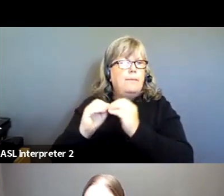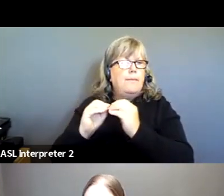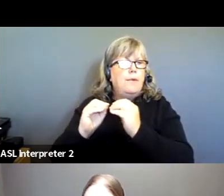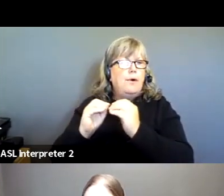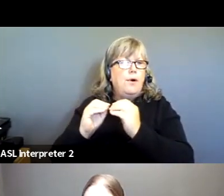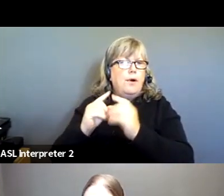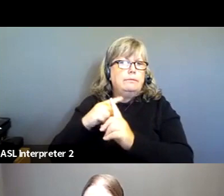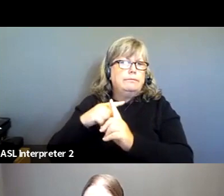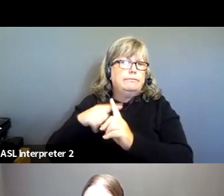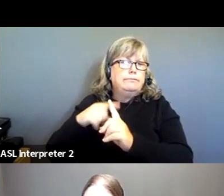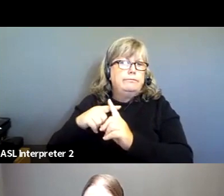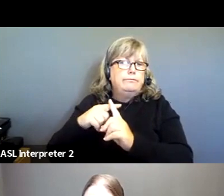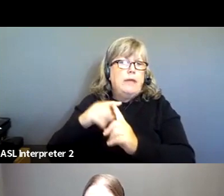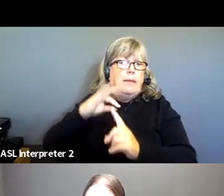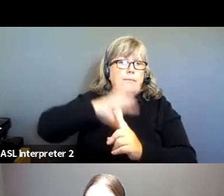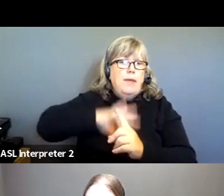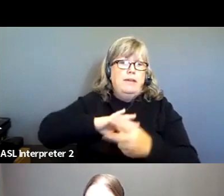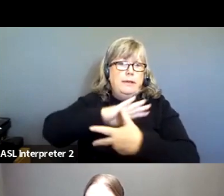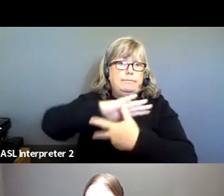triple bottom line.